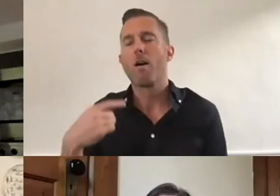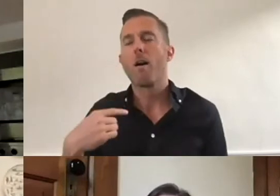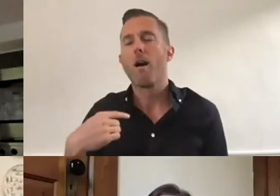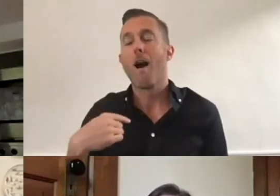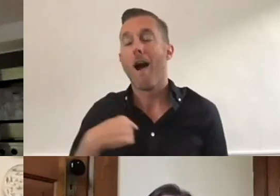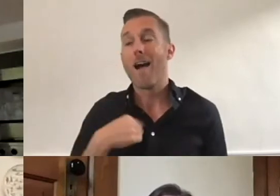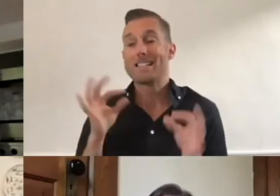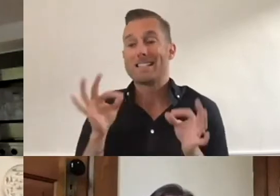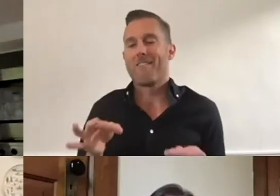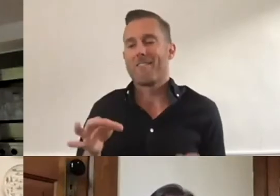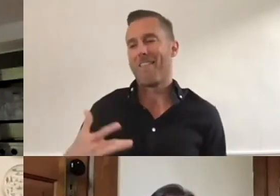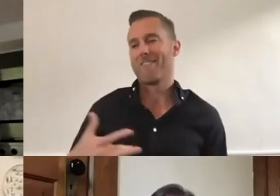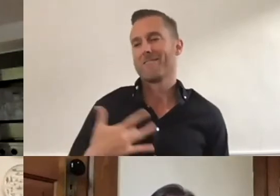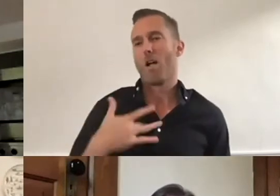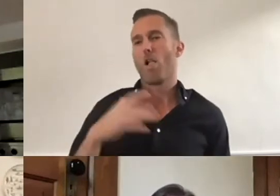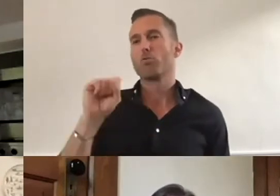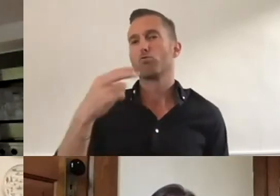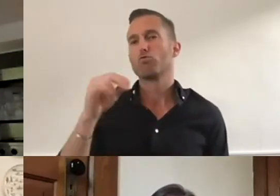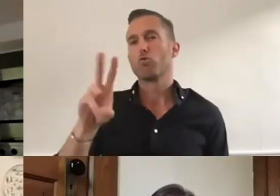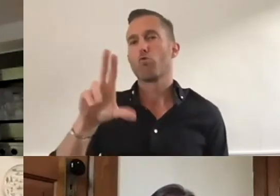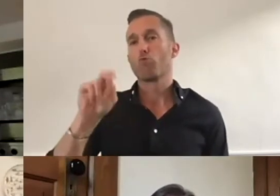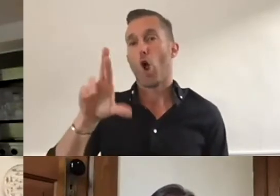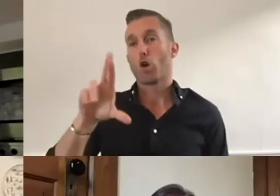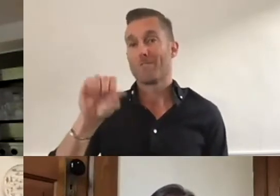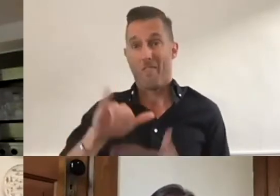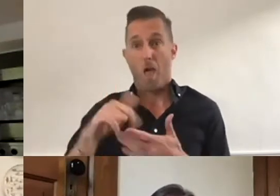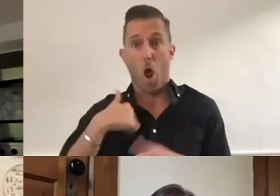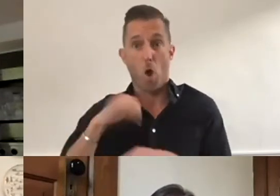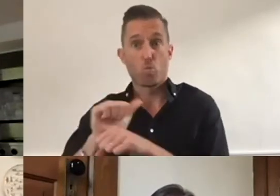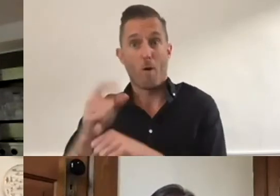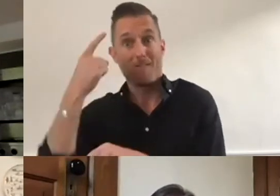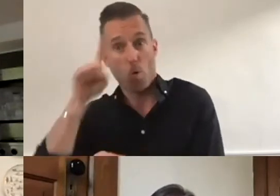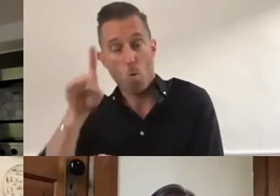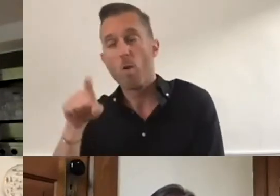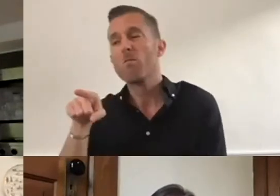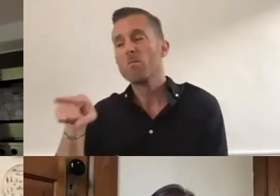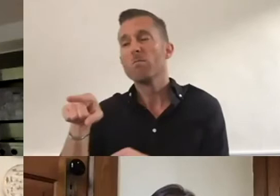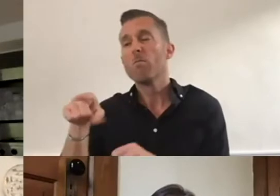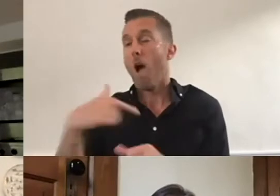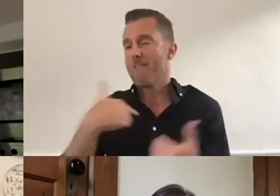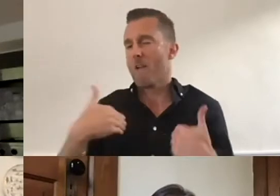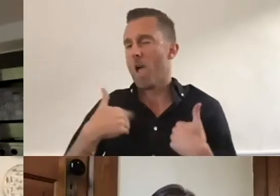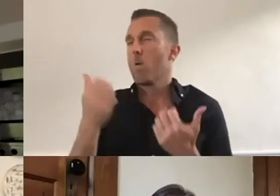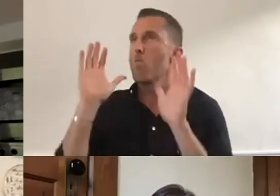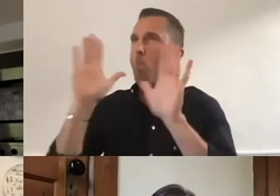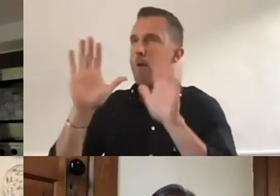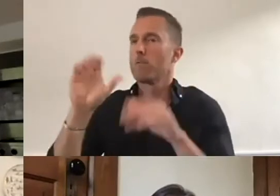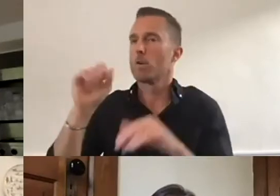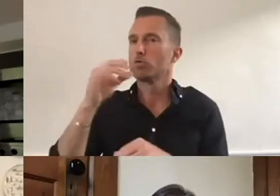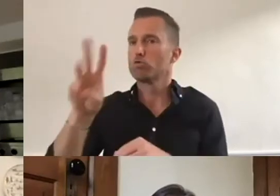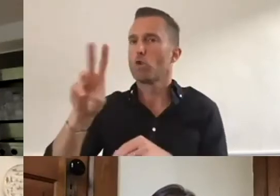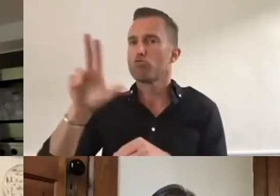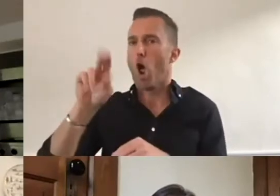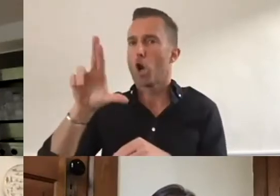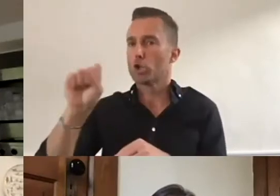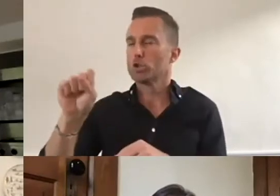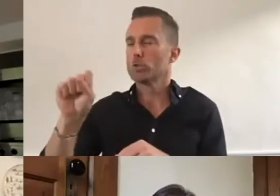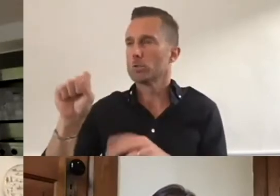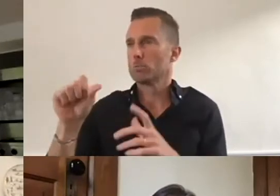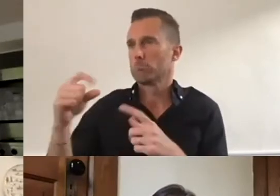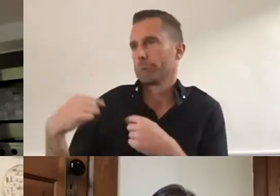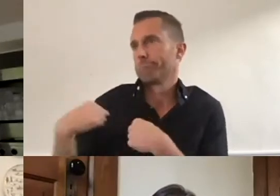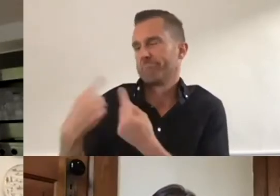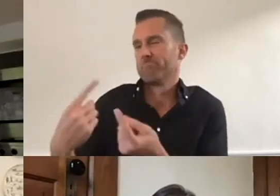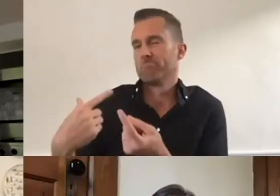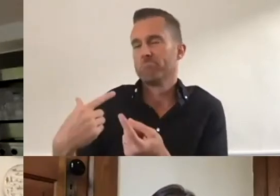felt showrunners that I've worked for, and I've had some wonderful showrunners. I've been fortunate to work with some really great ones,